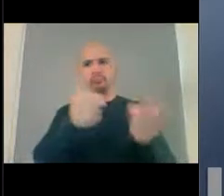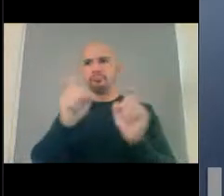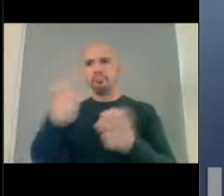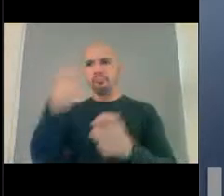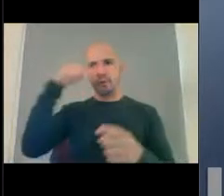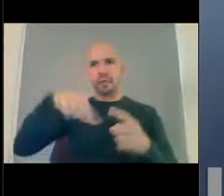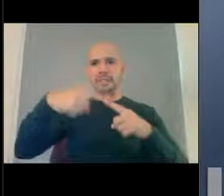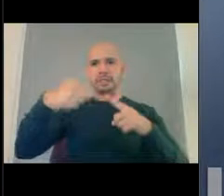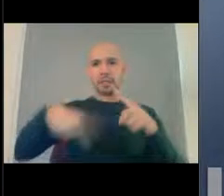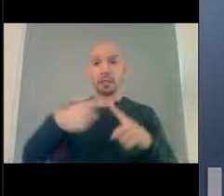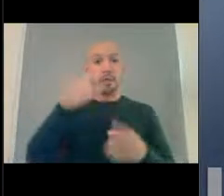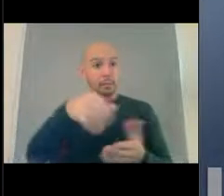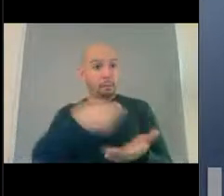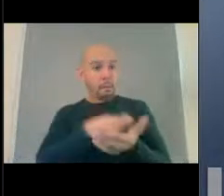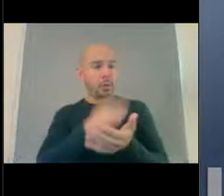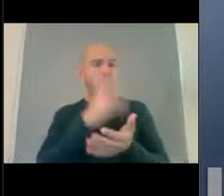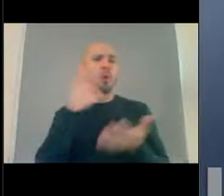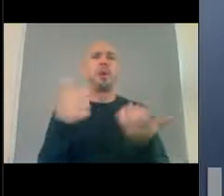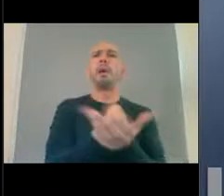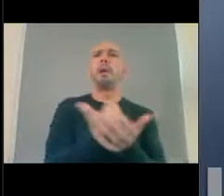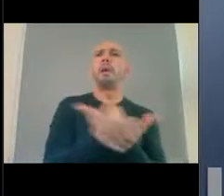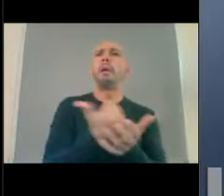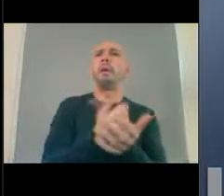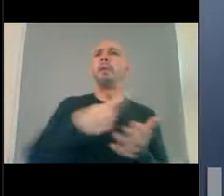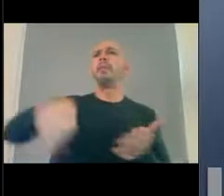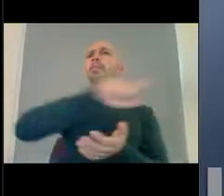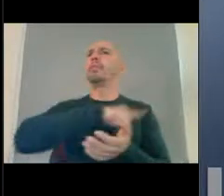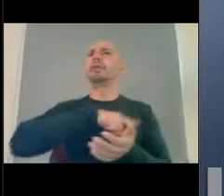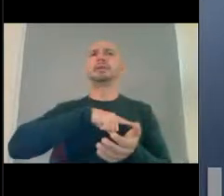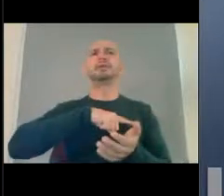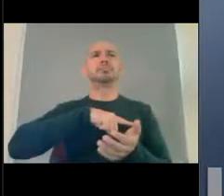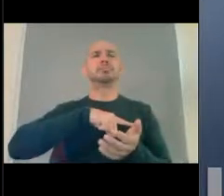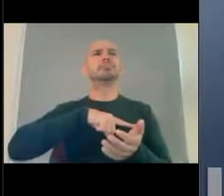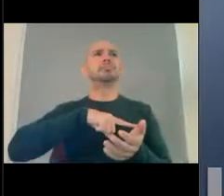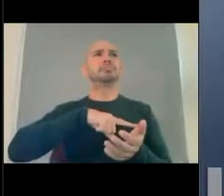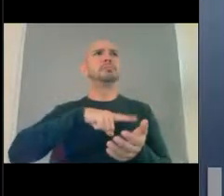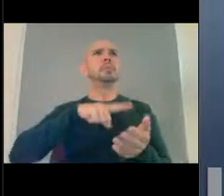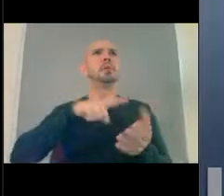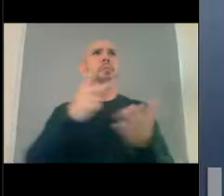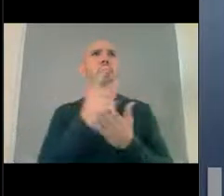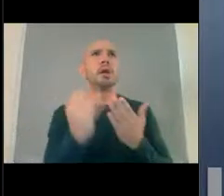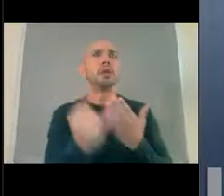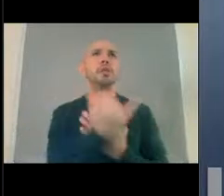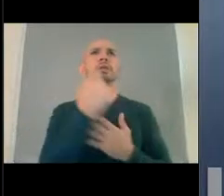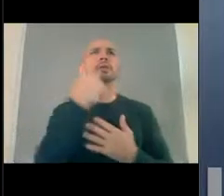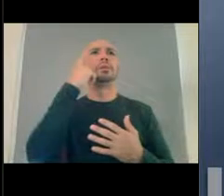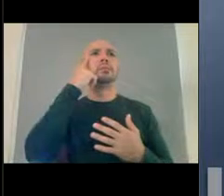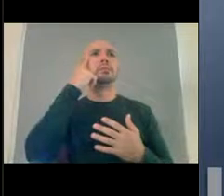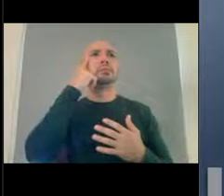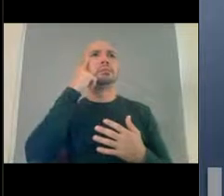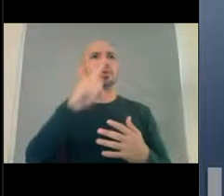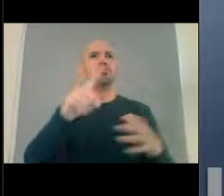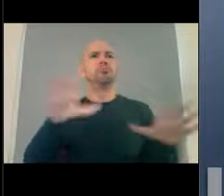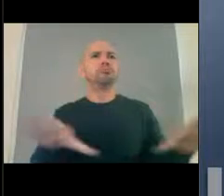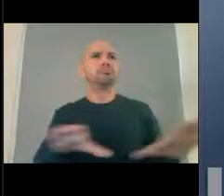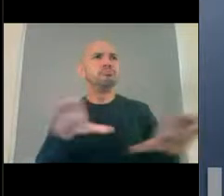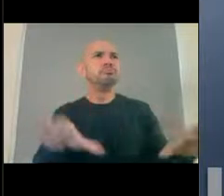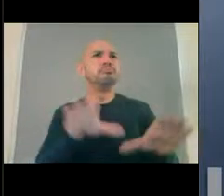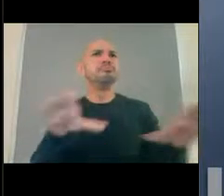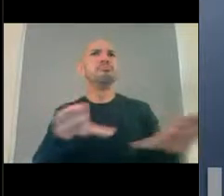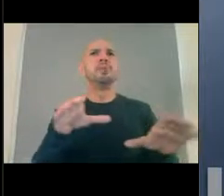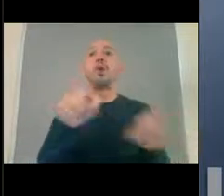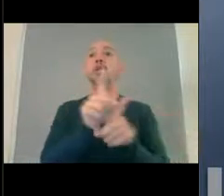california's transportation agencies in their efforts to draw down federal discretionary funds being made available through the infrastructure investment and jobs